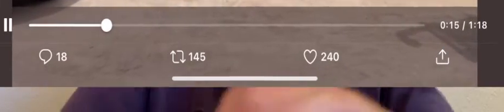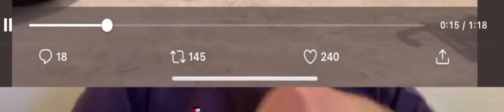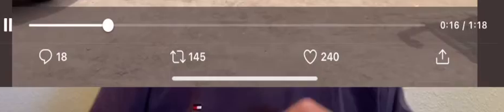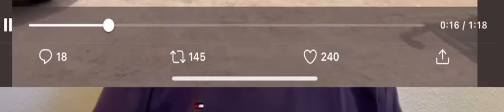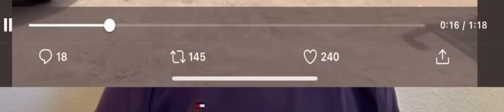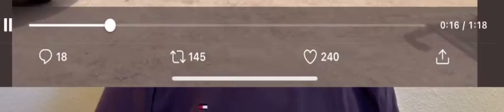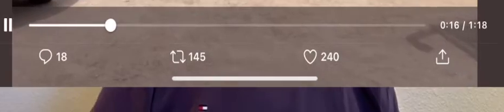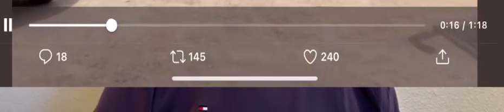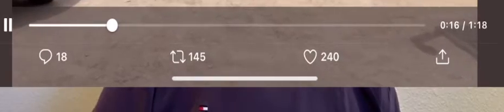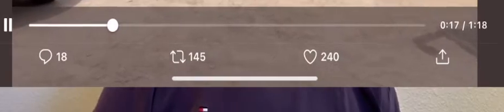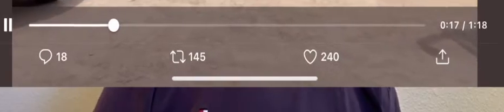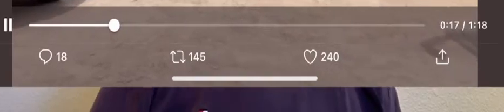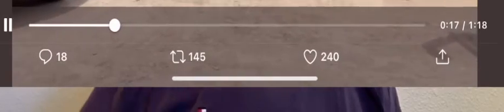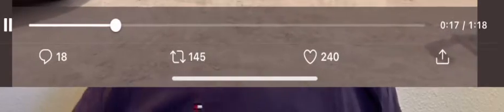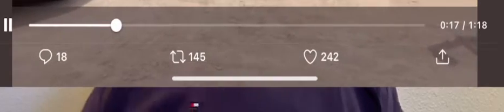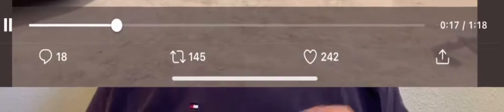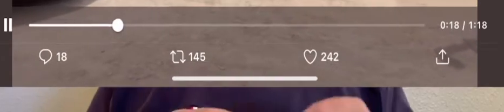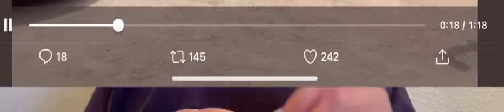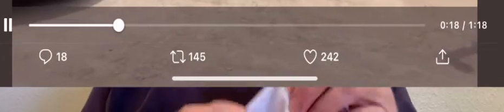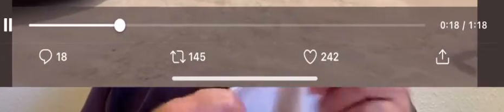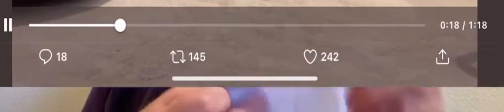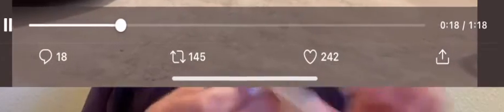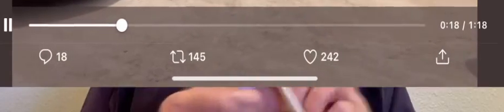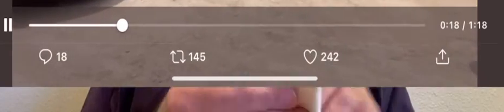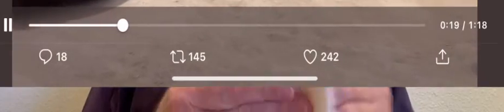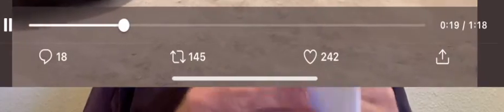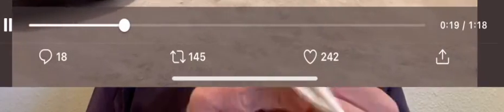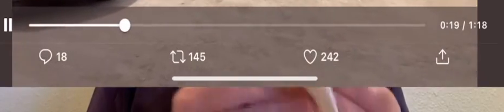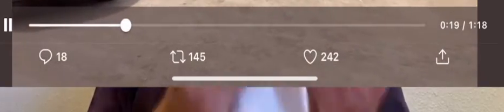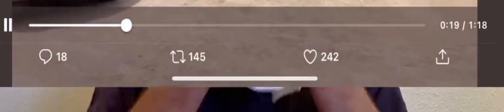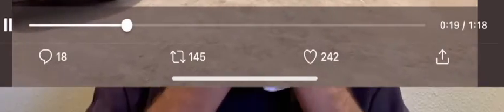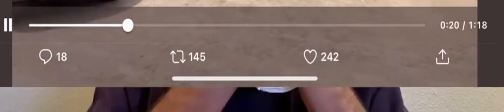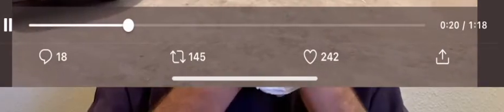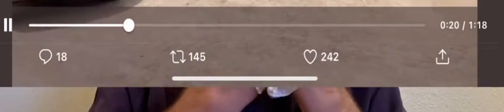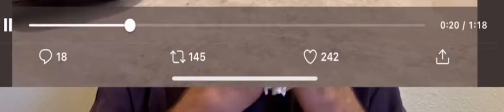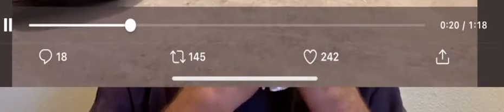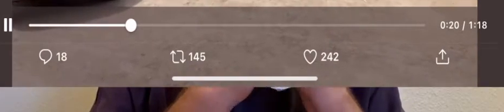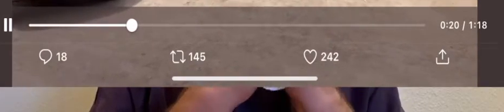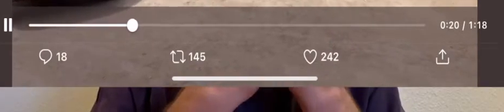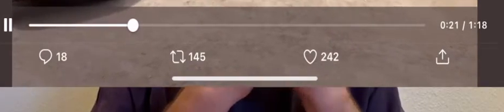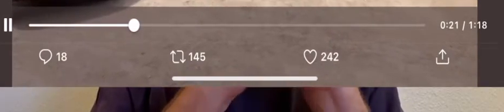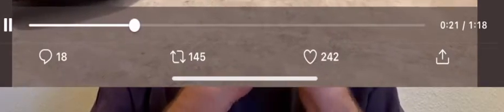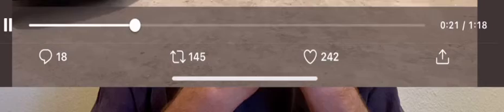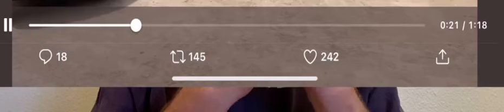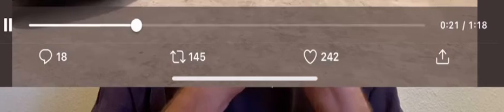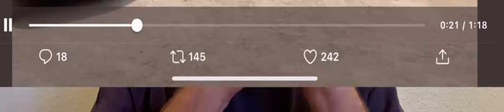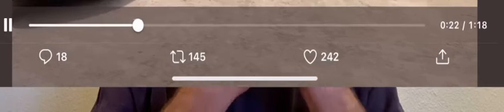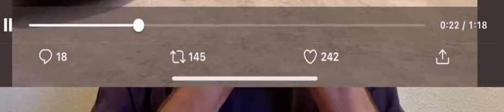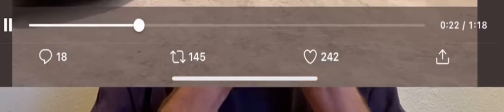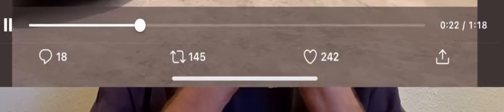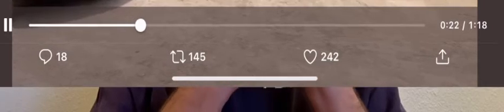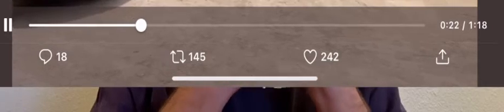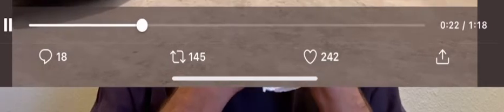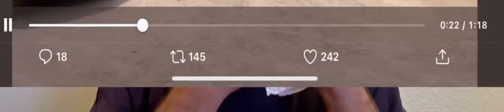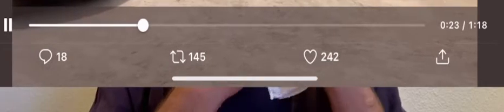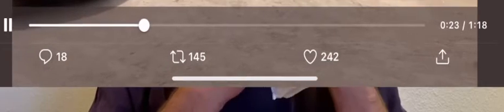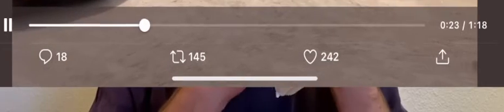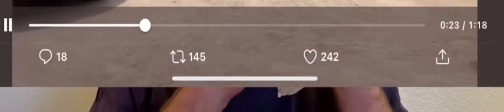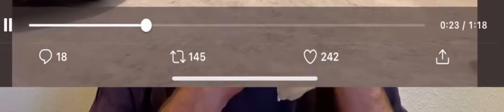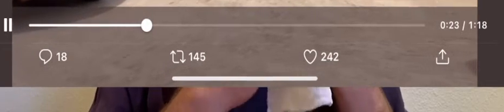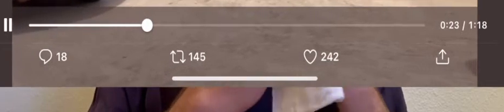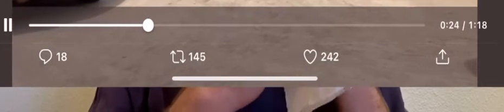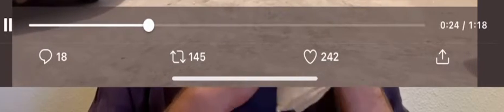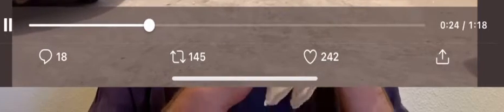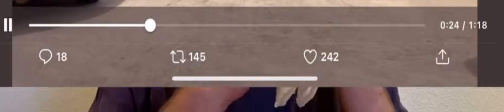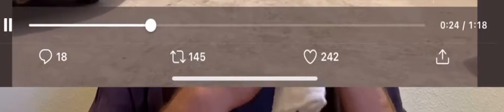probably half of them children, all just came over the river, and they're just simply waiting